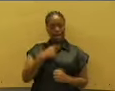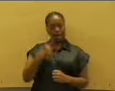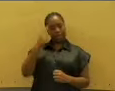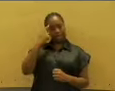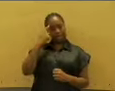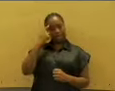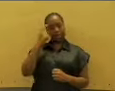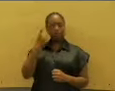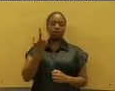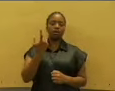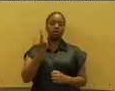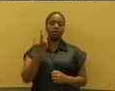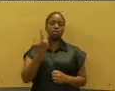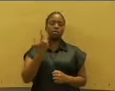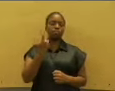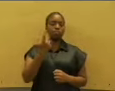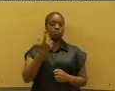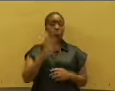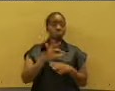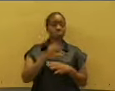having,